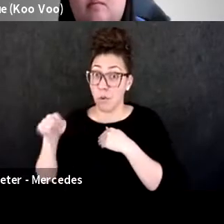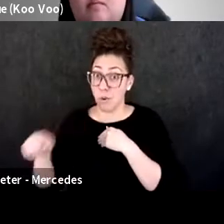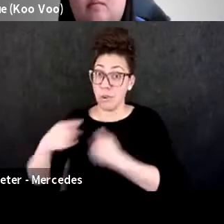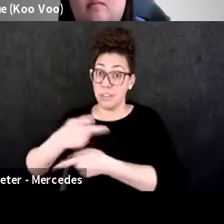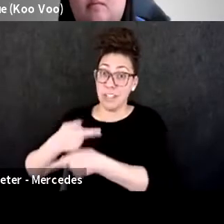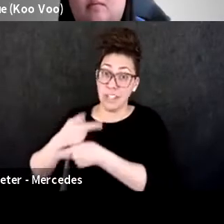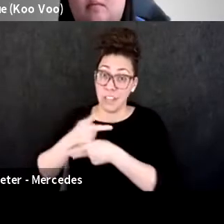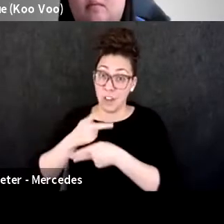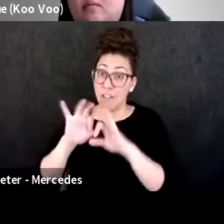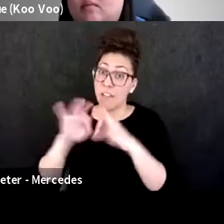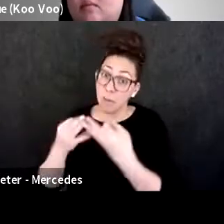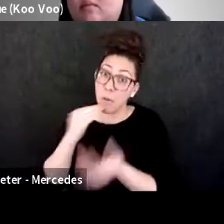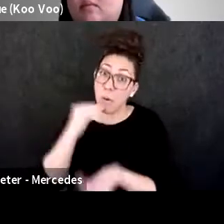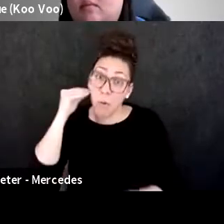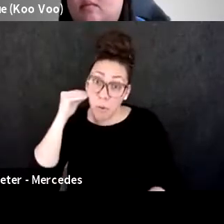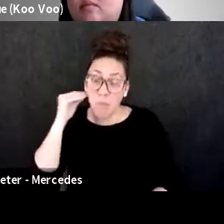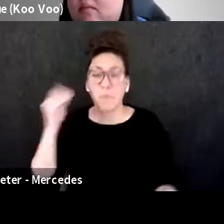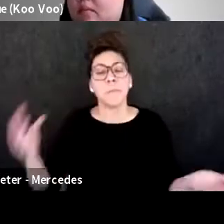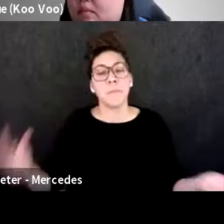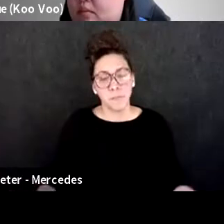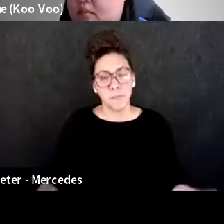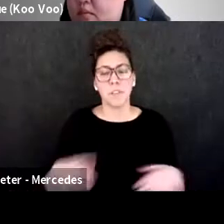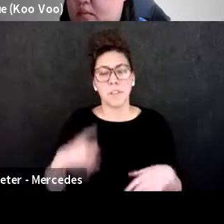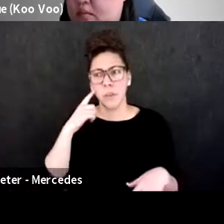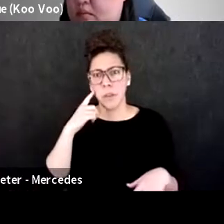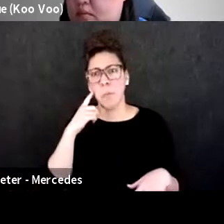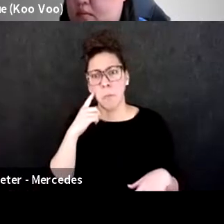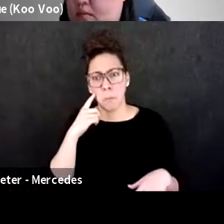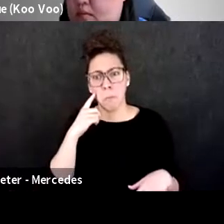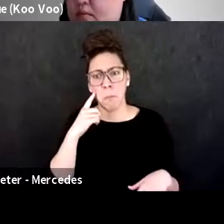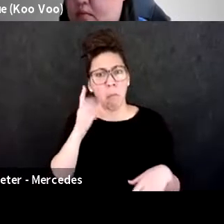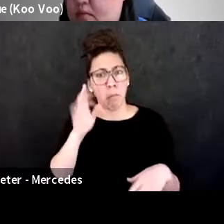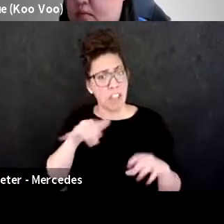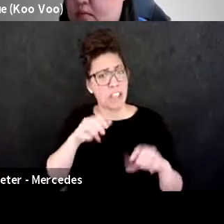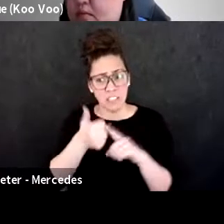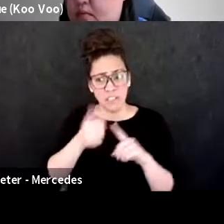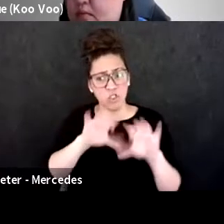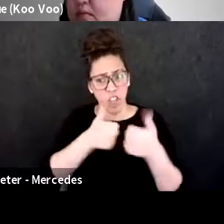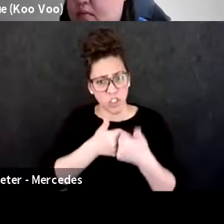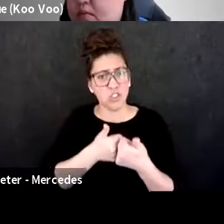of the family at home. And so those could be like opportunities, those could be like challenges that would